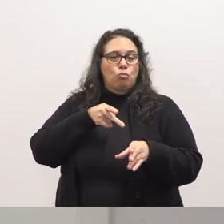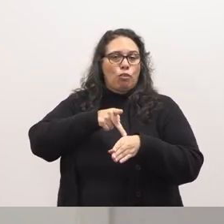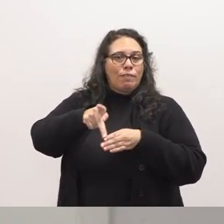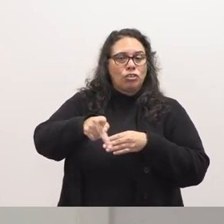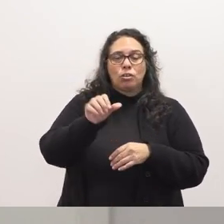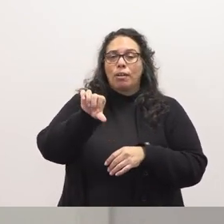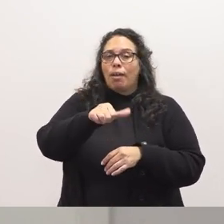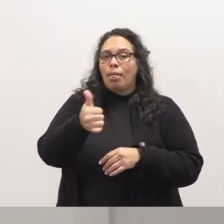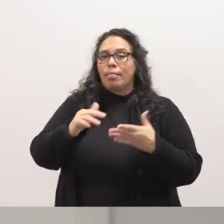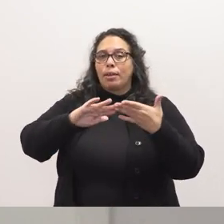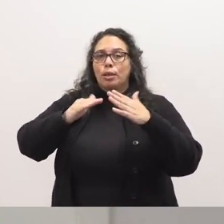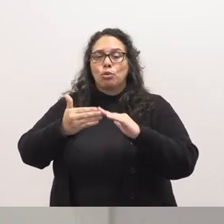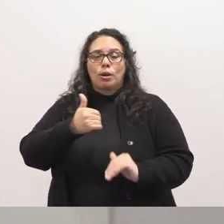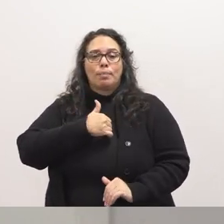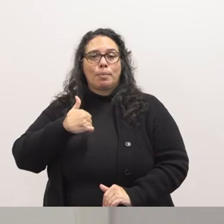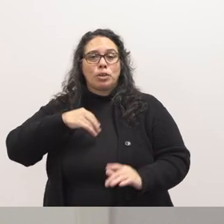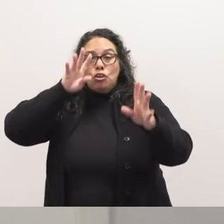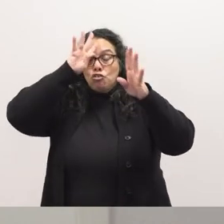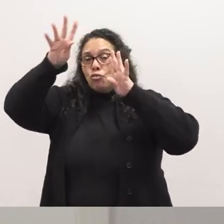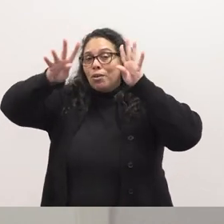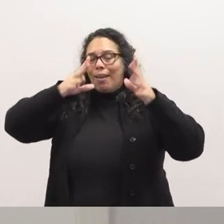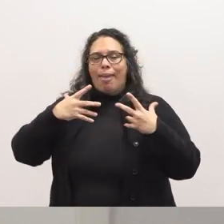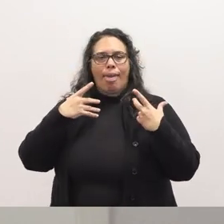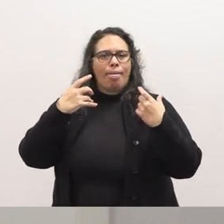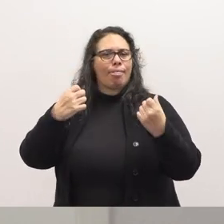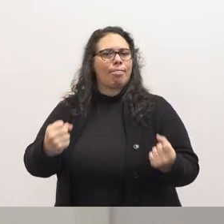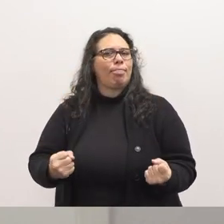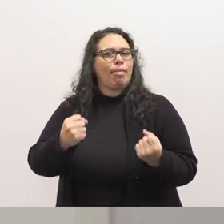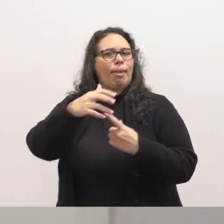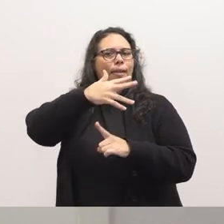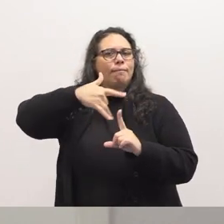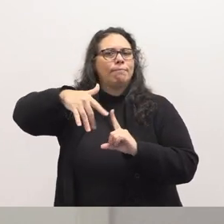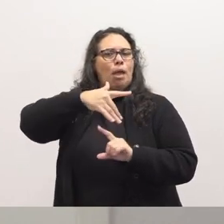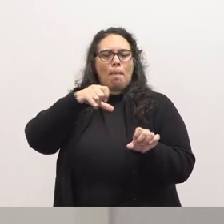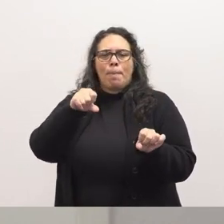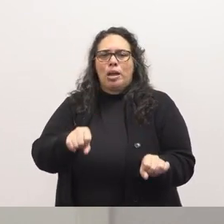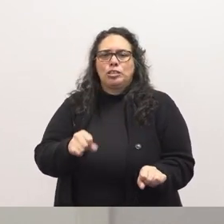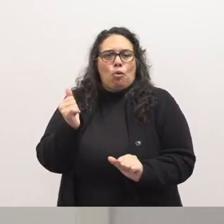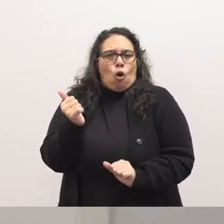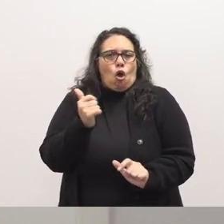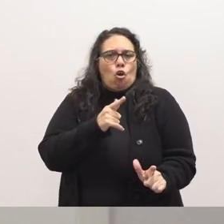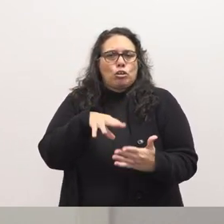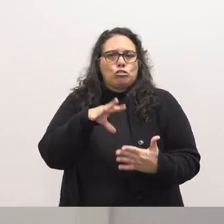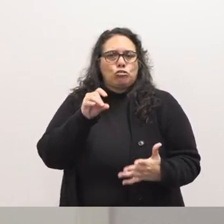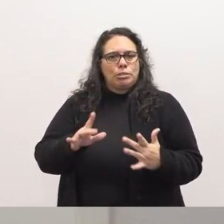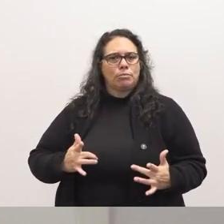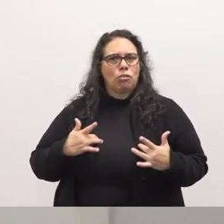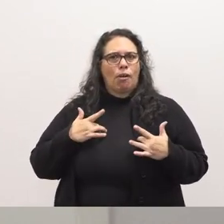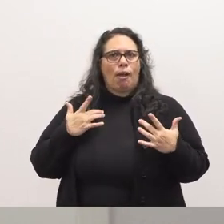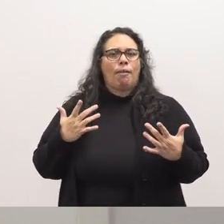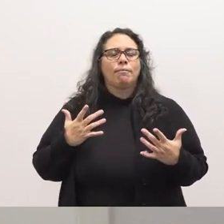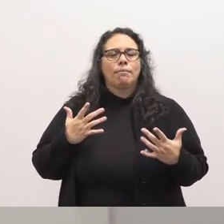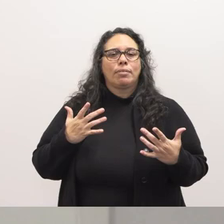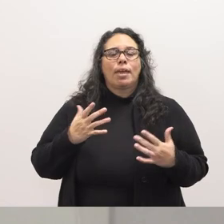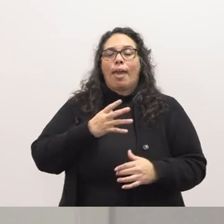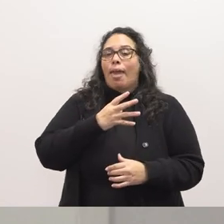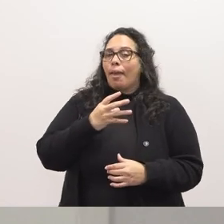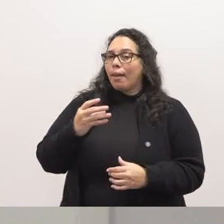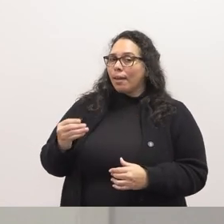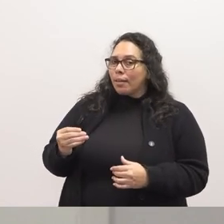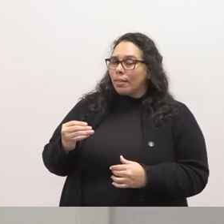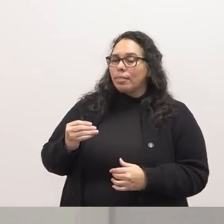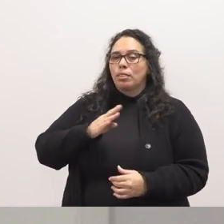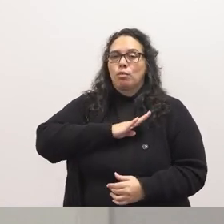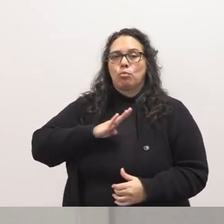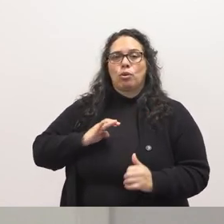other community members to create the healthiest environments possible where all students can thrive. And whereas Board of